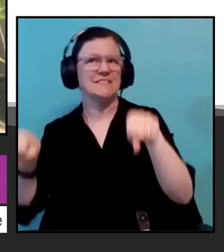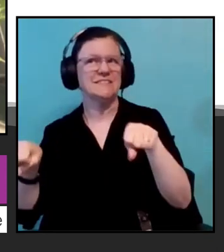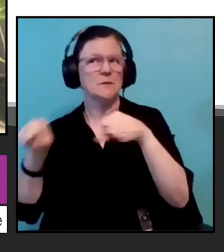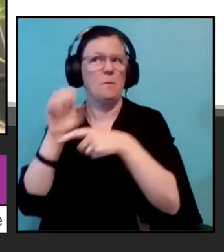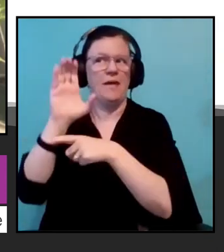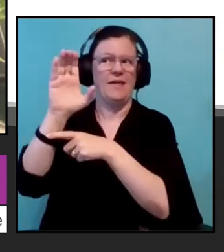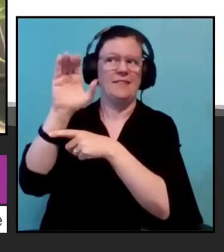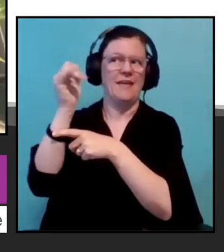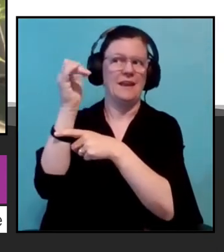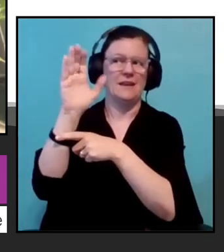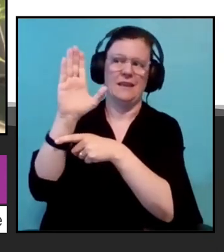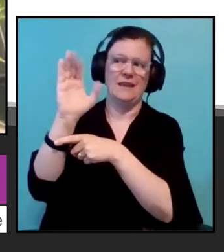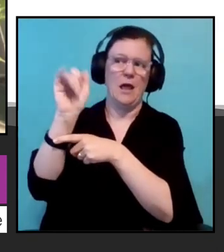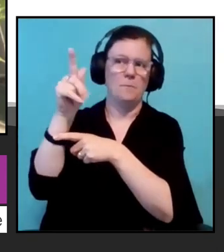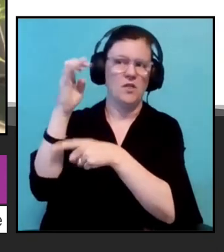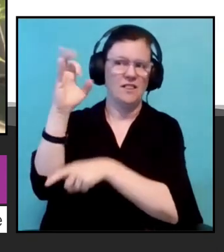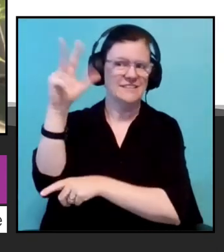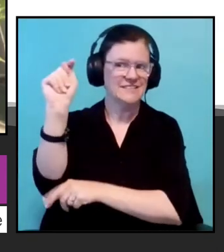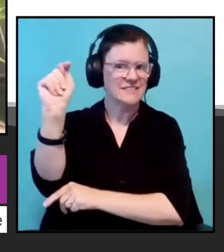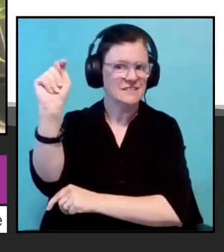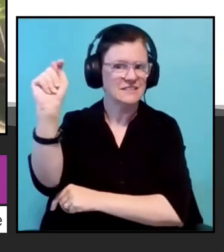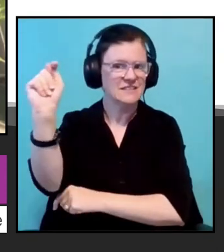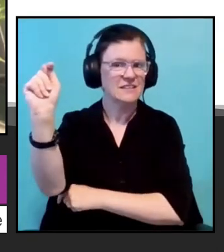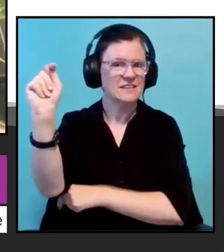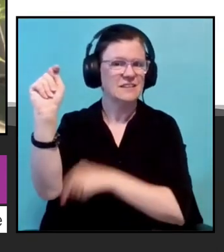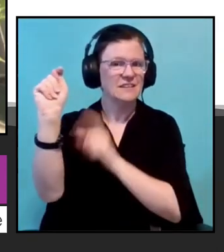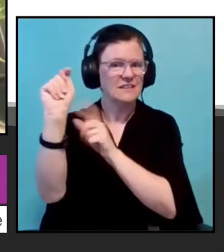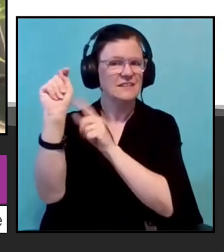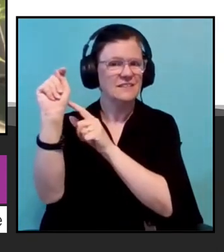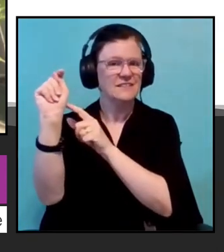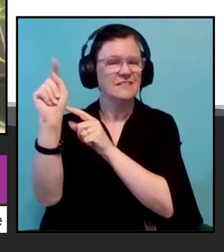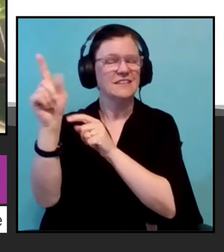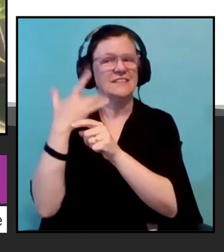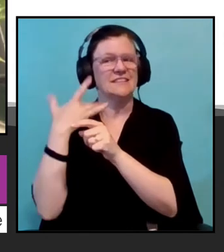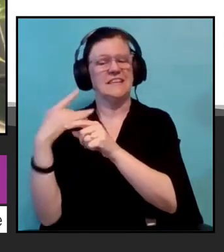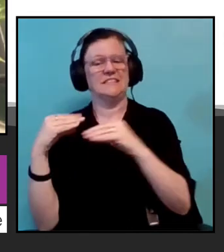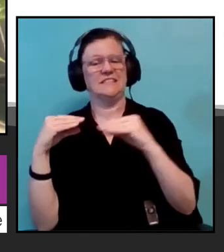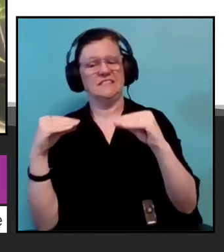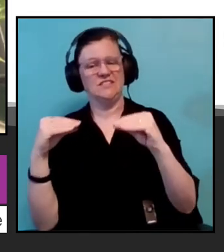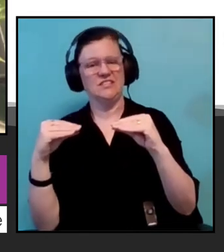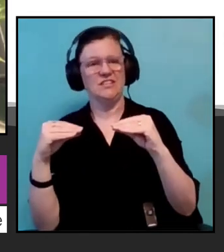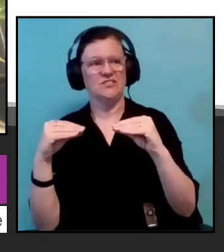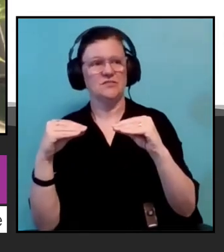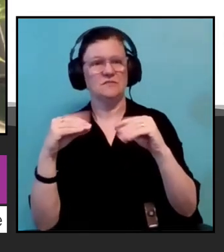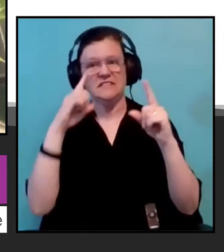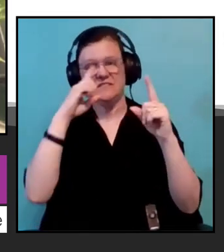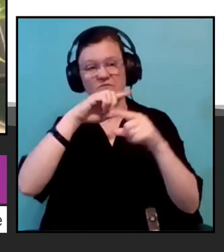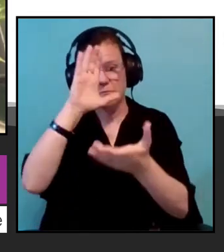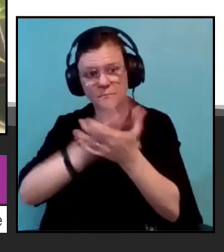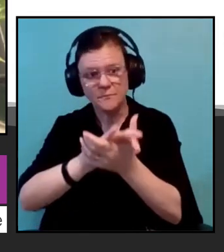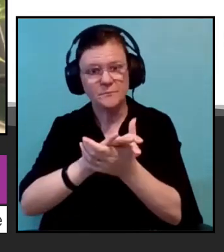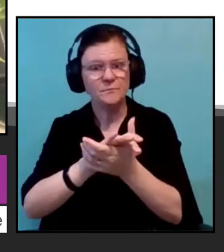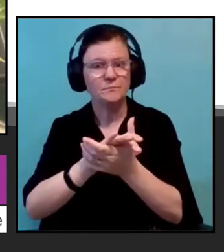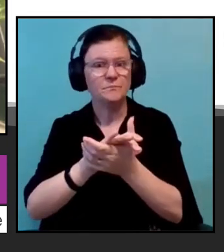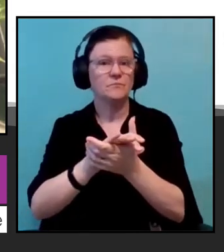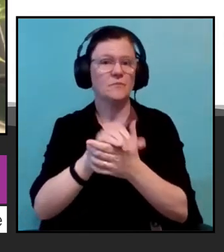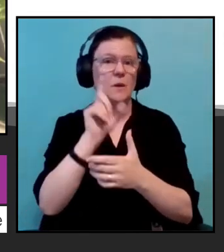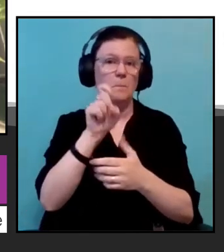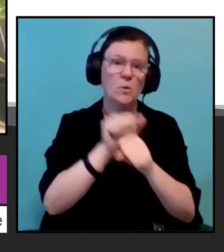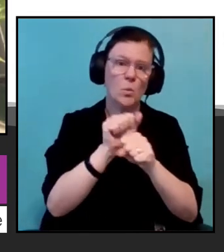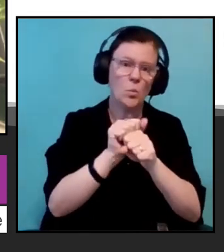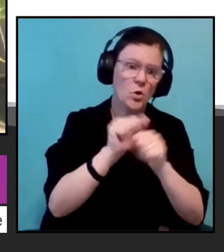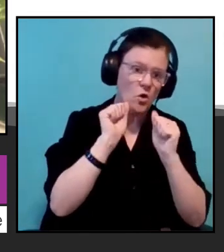that sort of teaches and reproduces these myths about having to work all